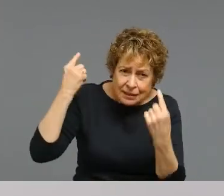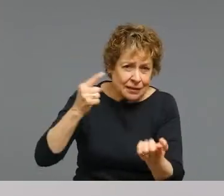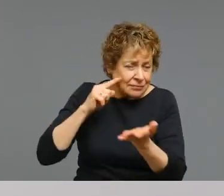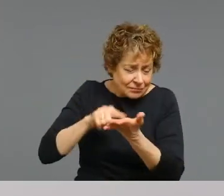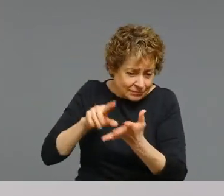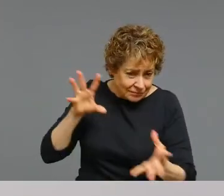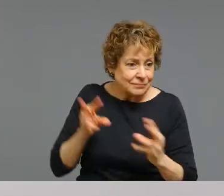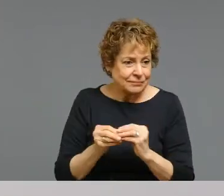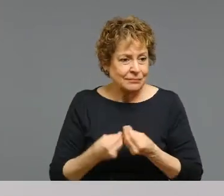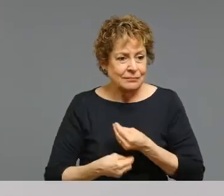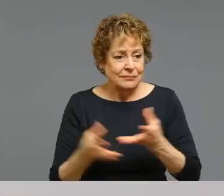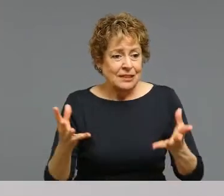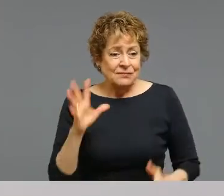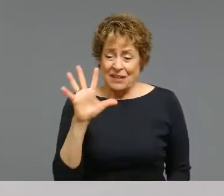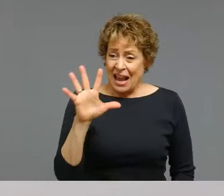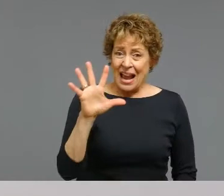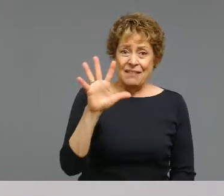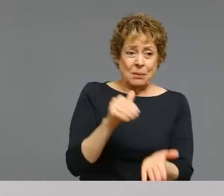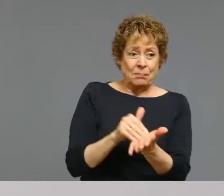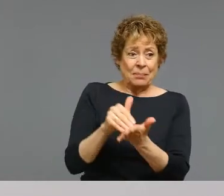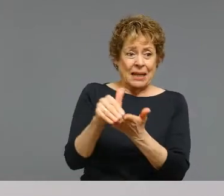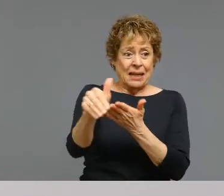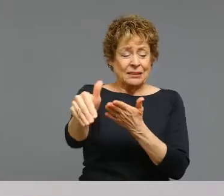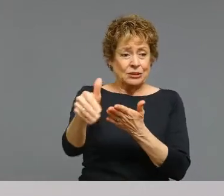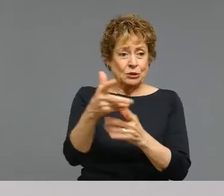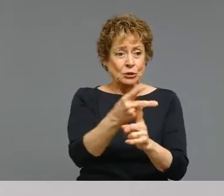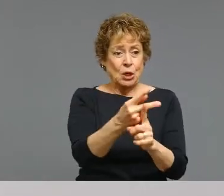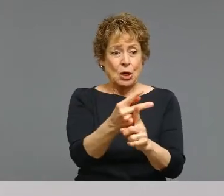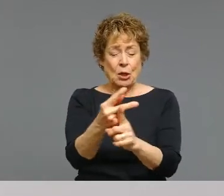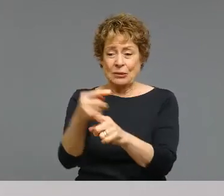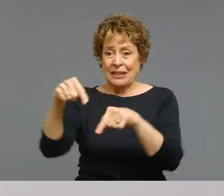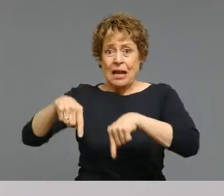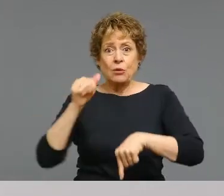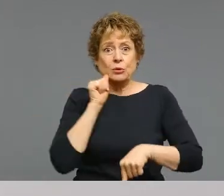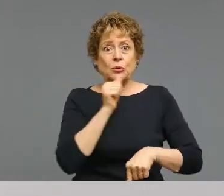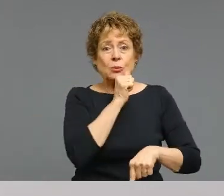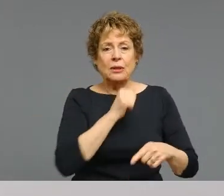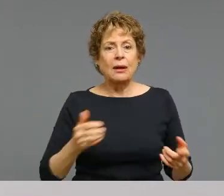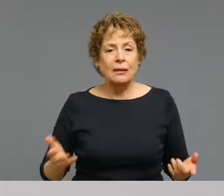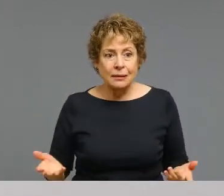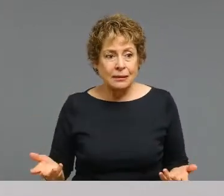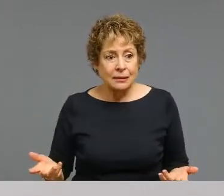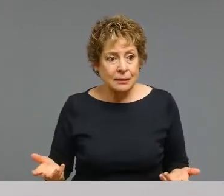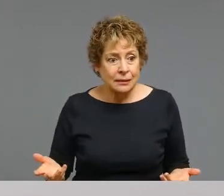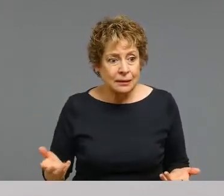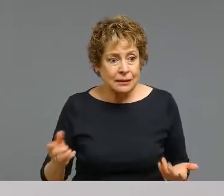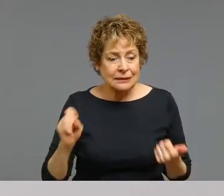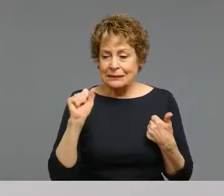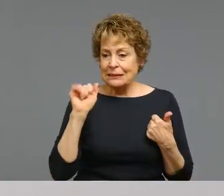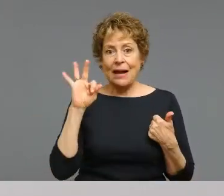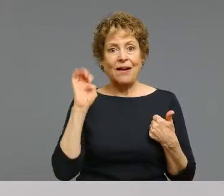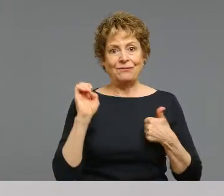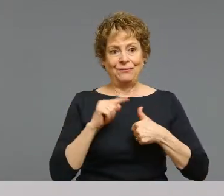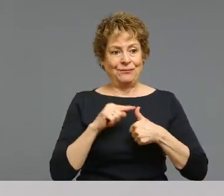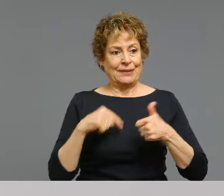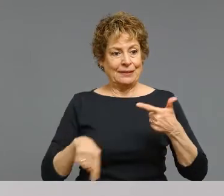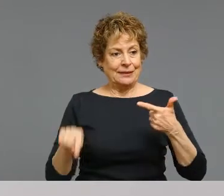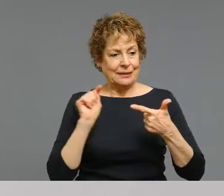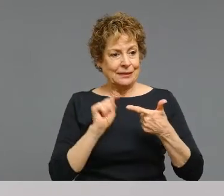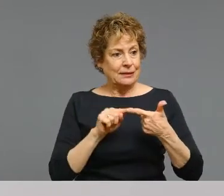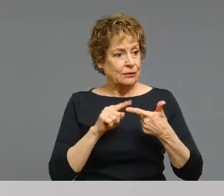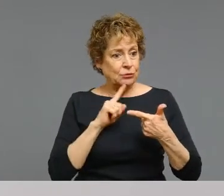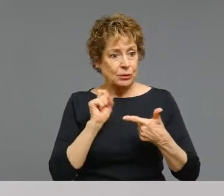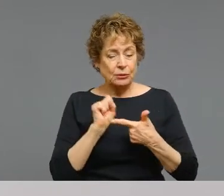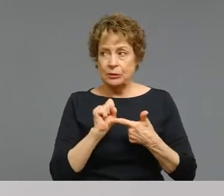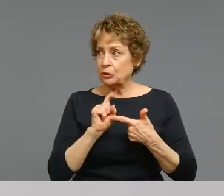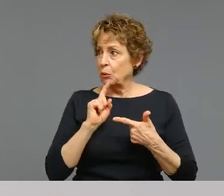in Arizona alone. The vaccine is safe. It has also been shown in real world studies to be highly